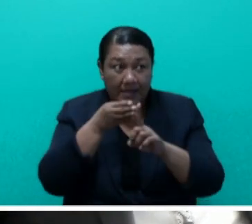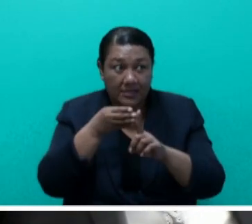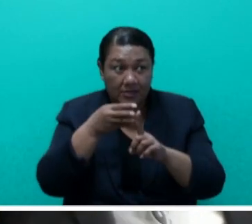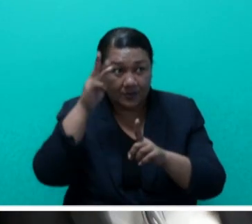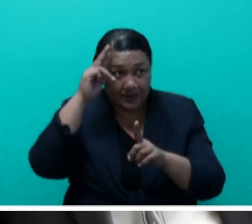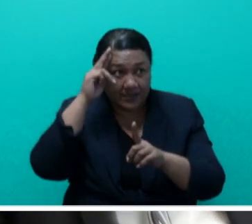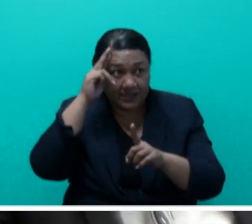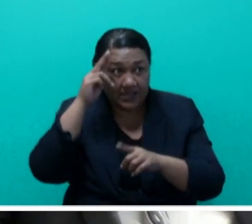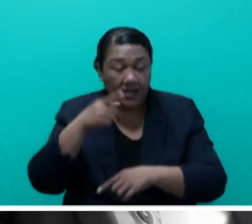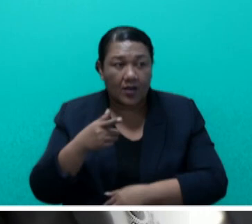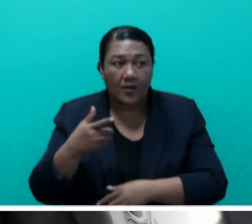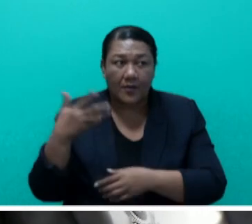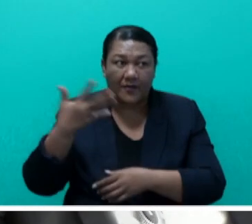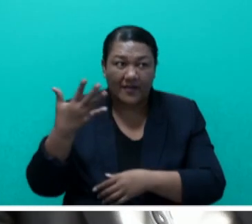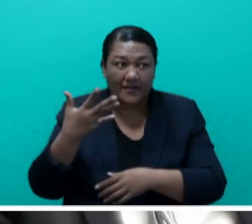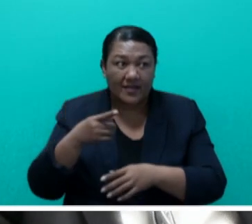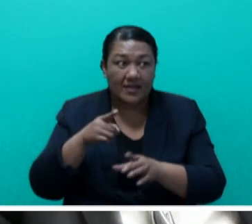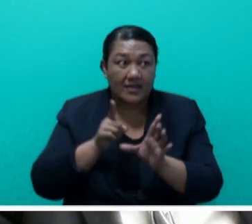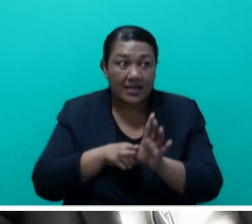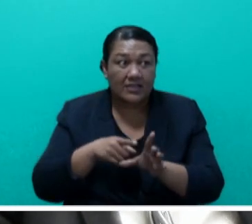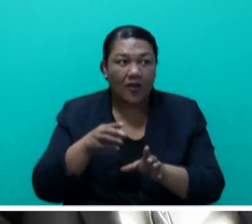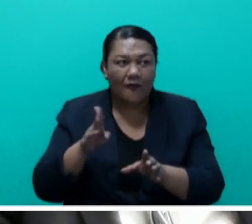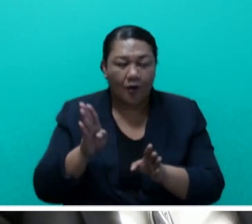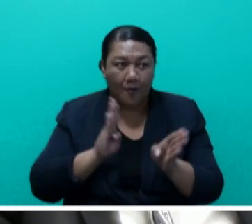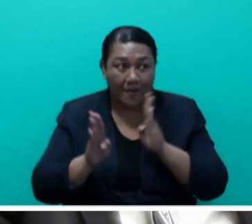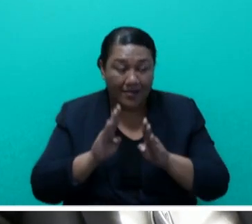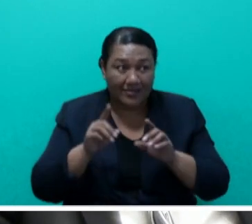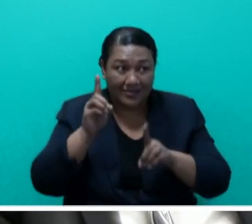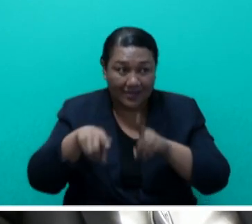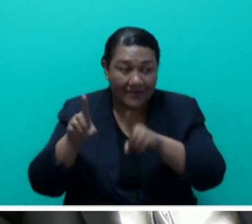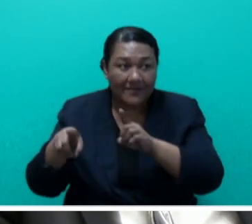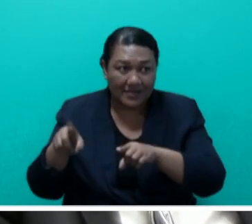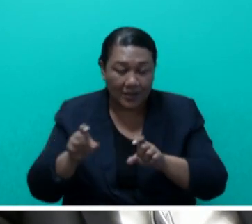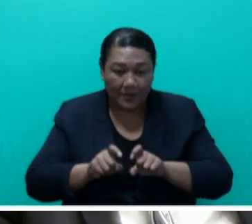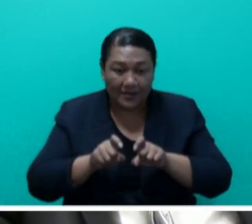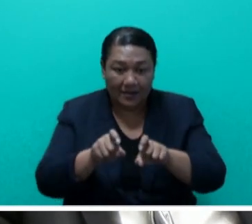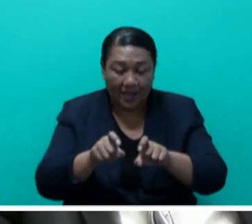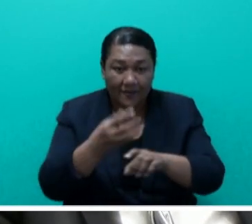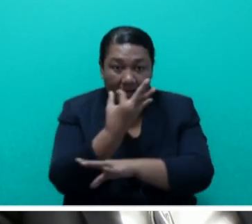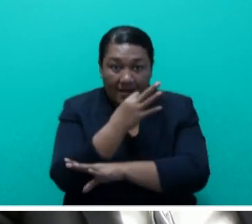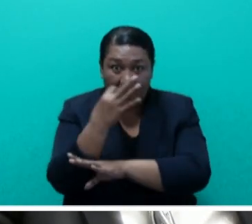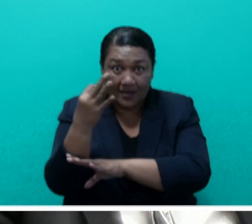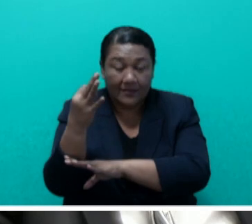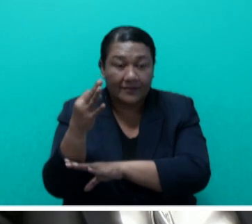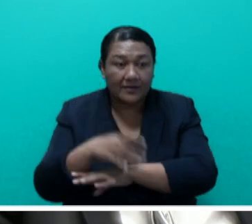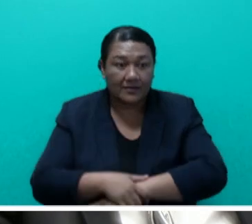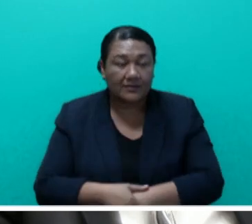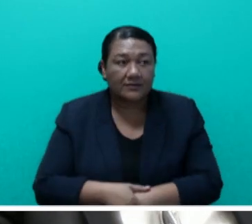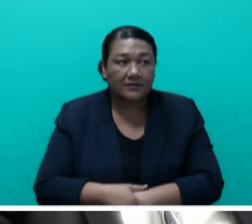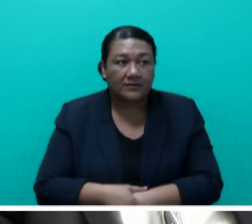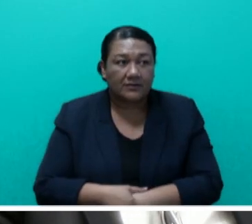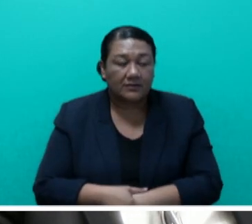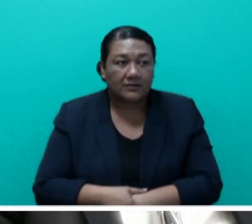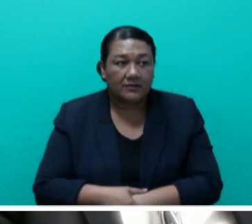million trees over 15 years was to, biodiversity, maintaining our tree cover, forest cover. One of the things I've noticed recently during our